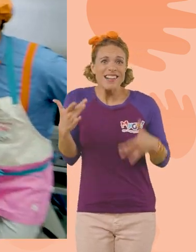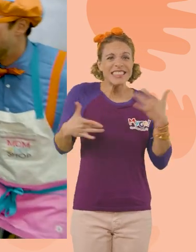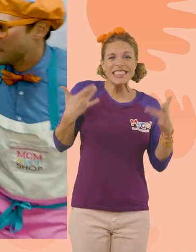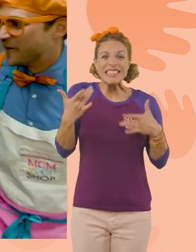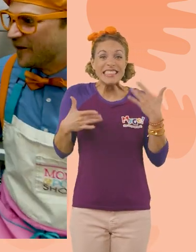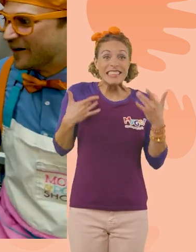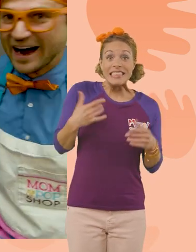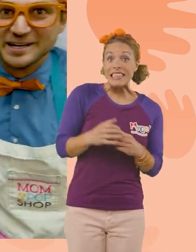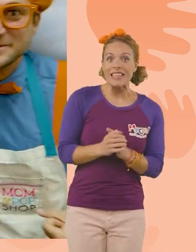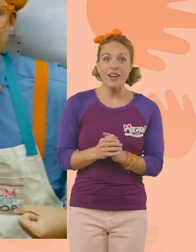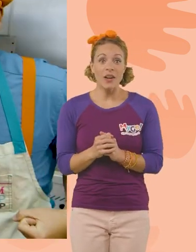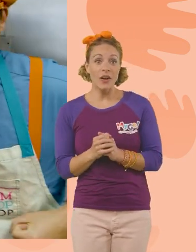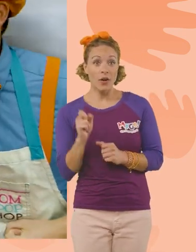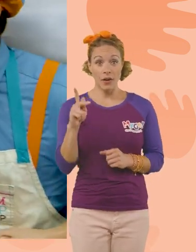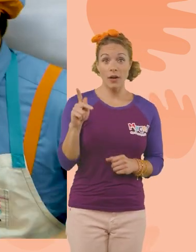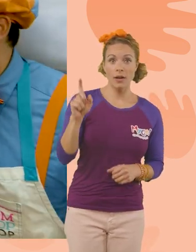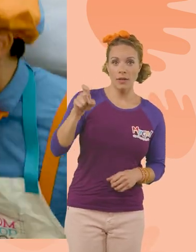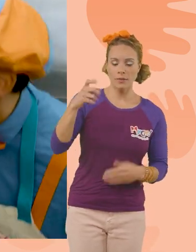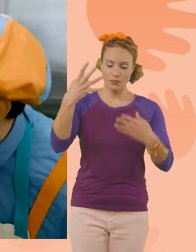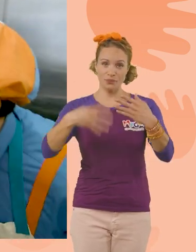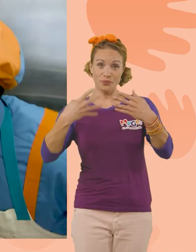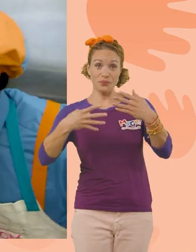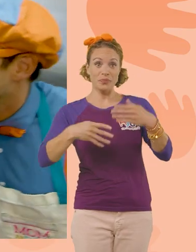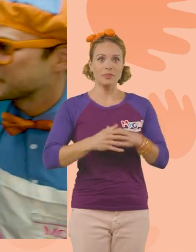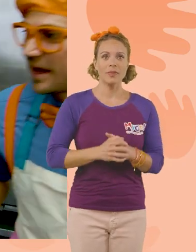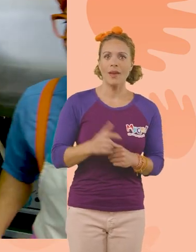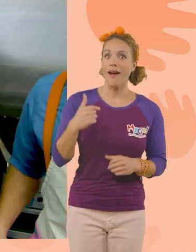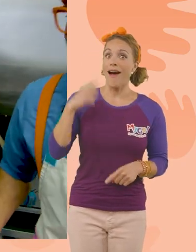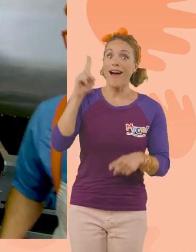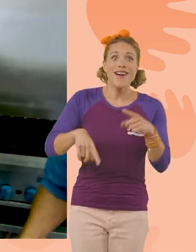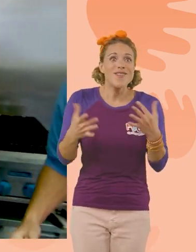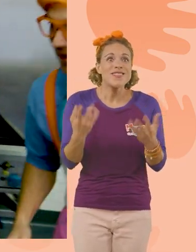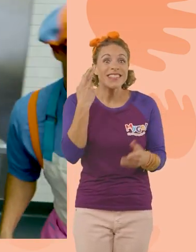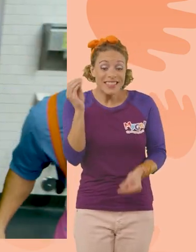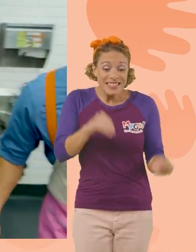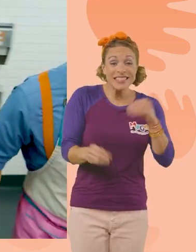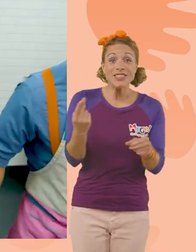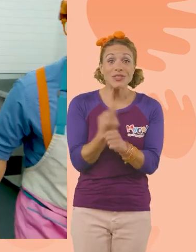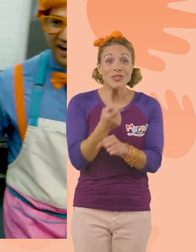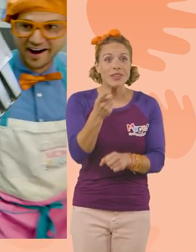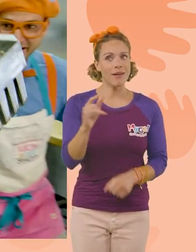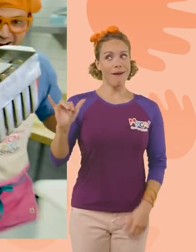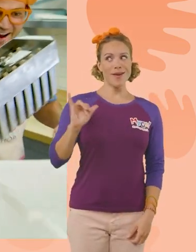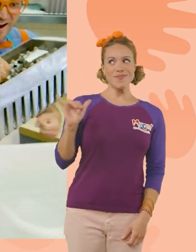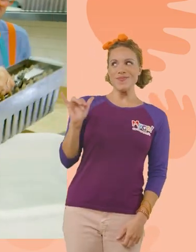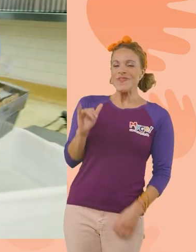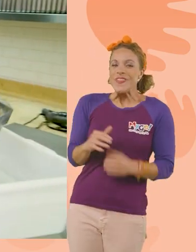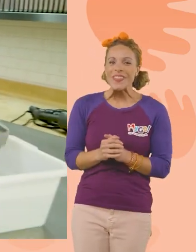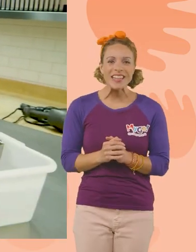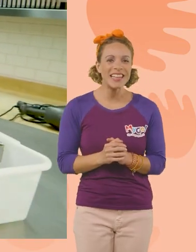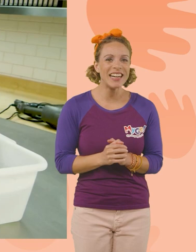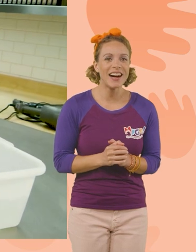right. Whoa, I am so excited. Hey, we gotta drain them. I can't wait to see the ingredients you